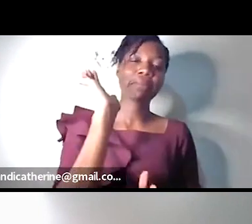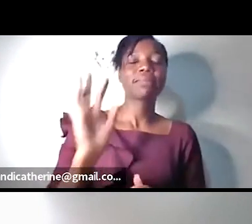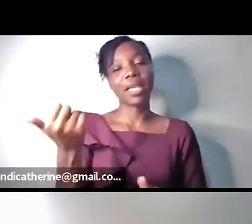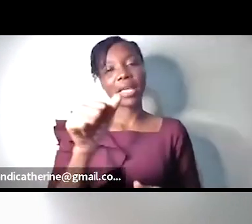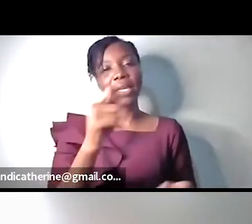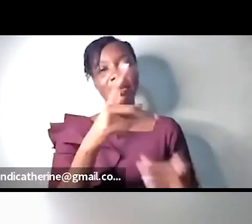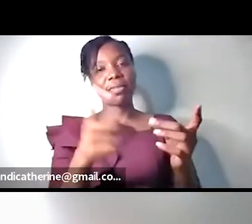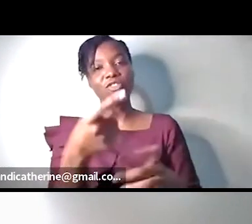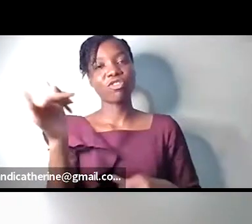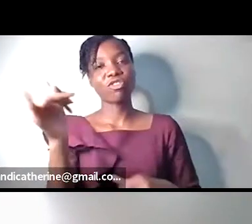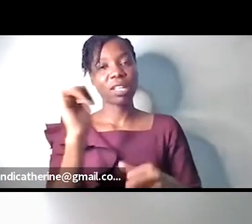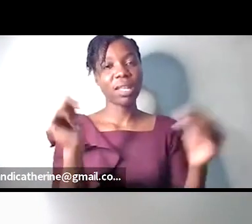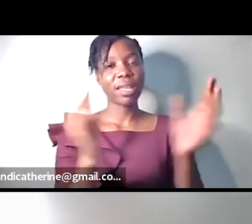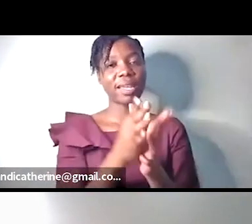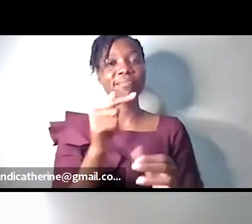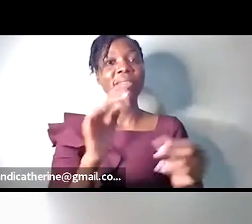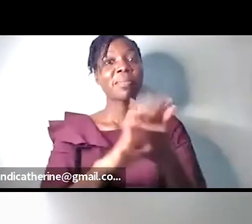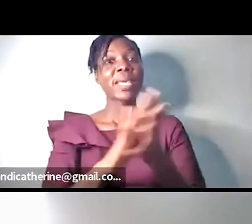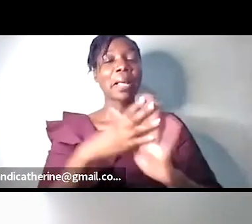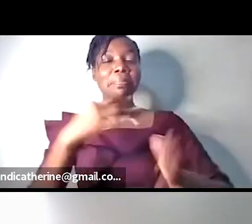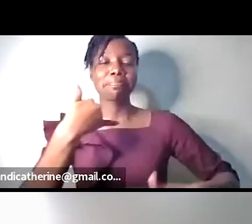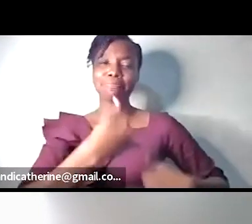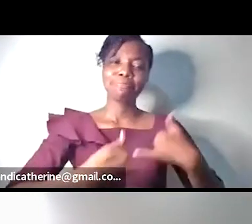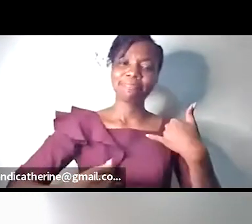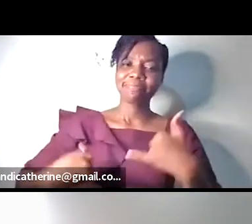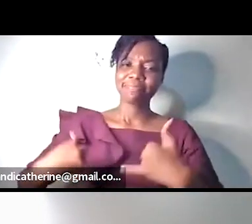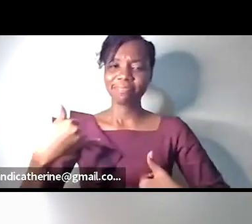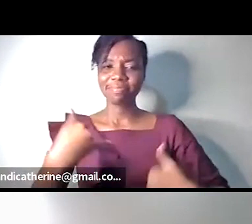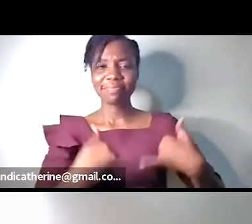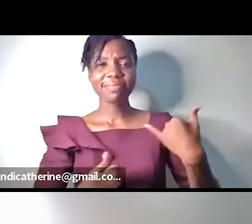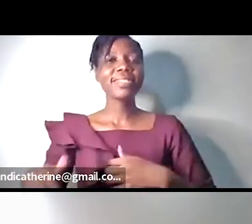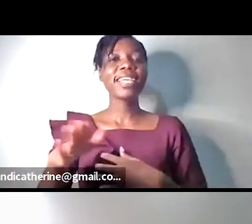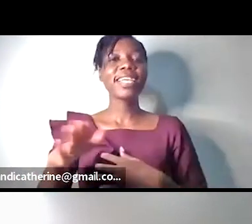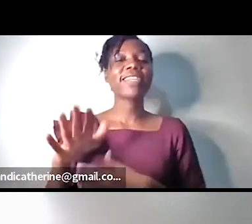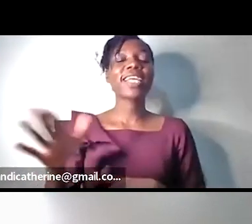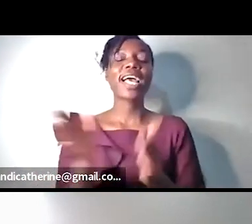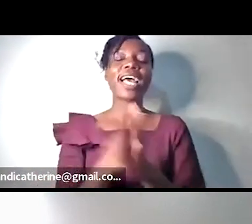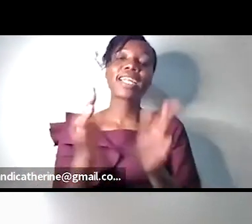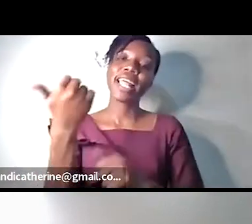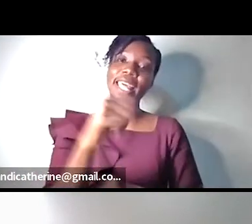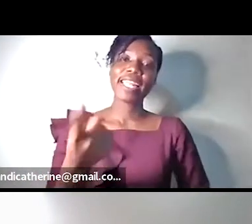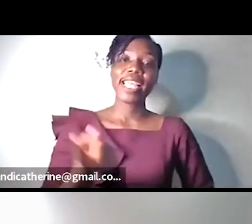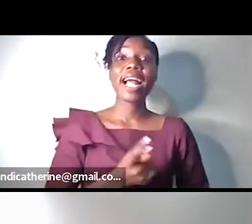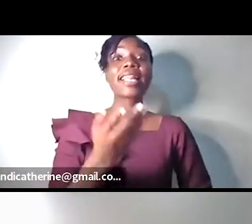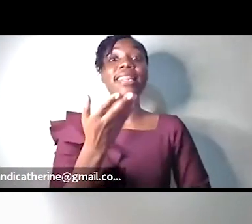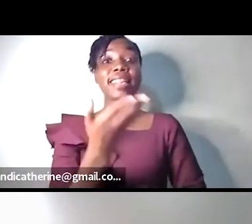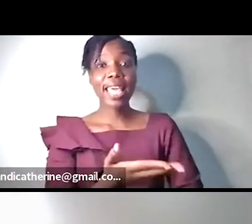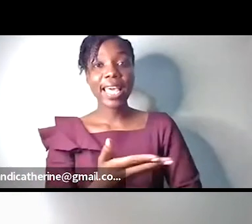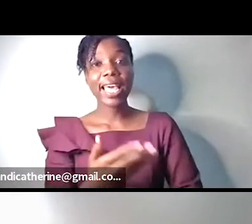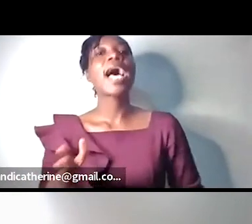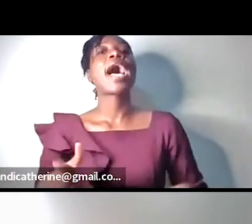And this is going to be a fun evening. And to every lady that is here,